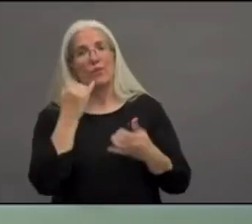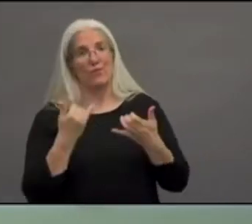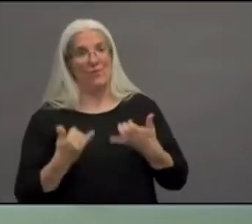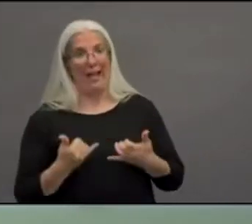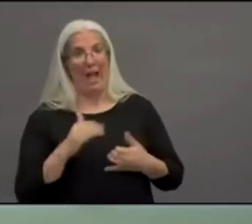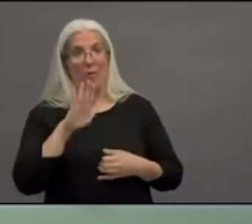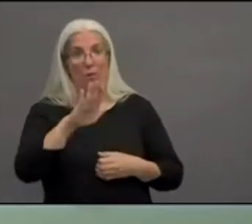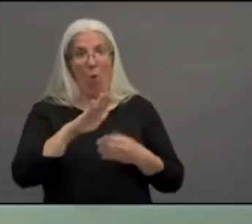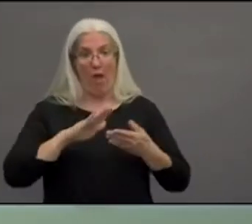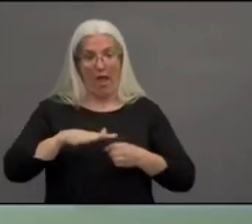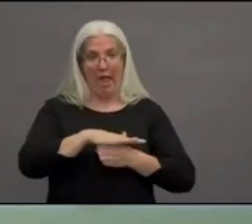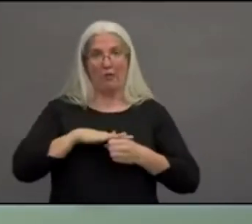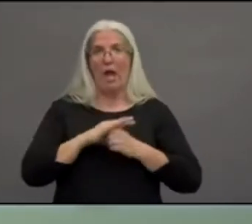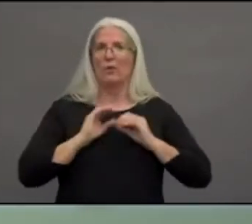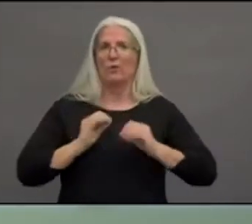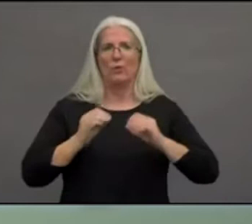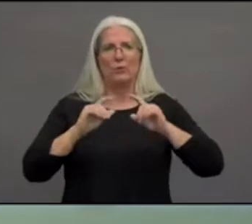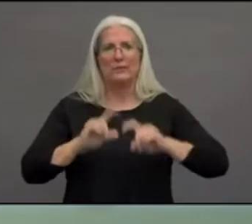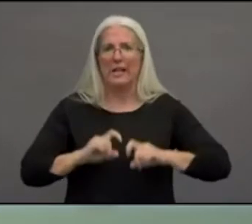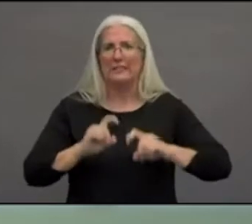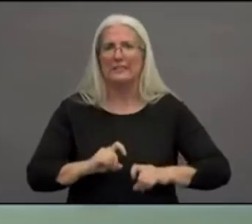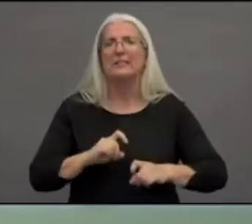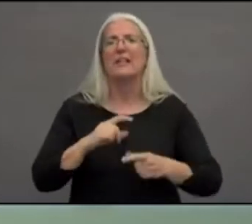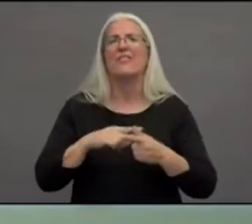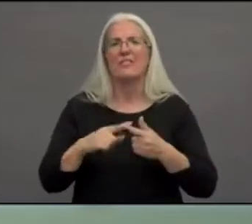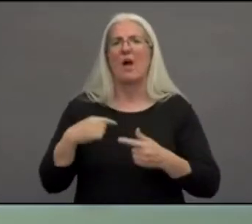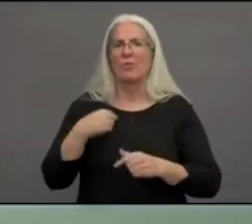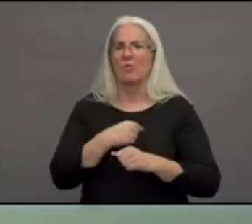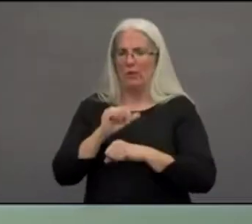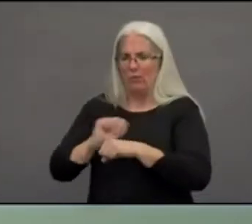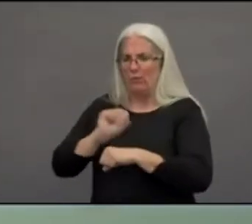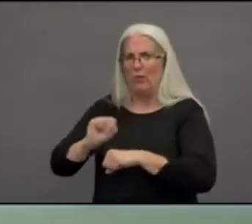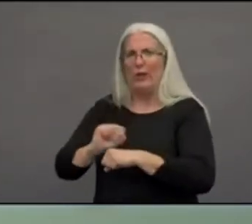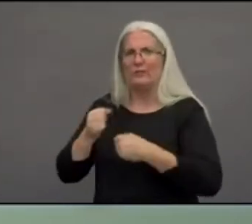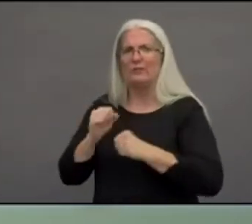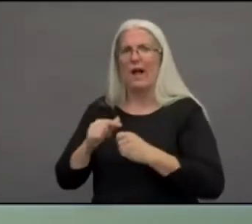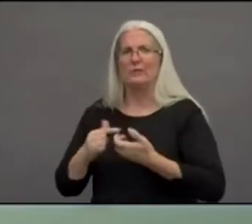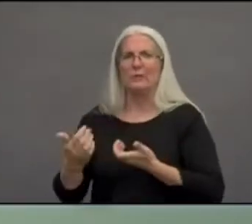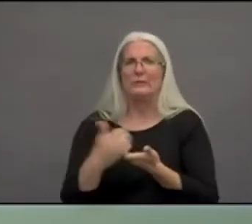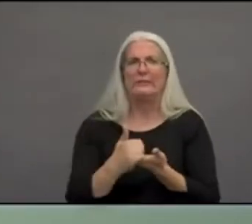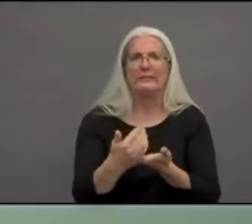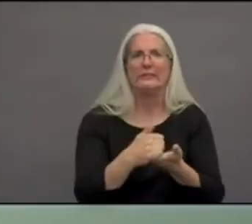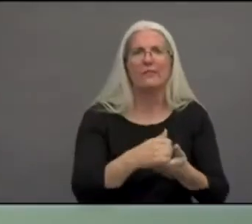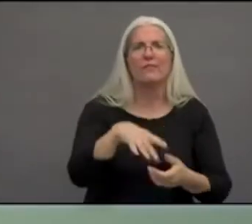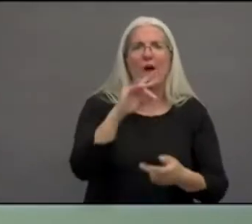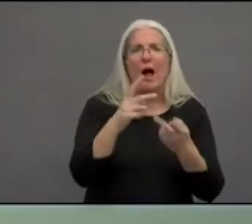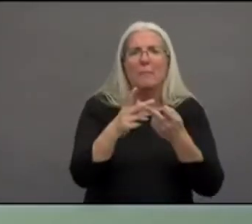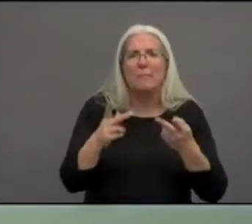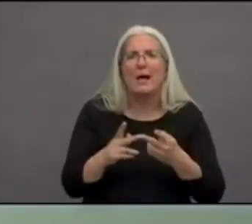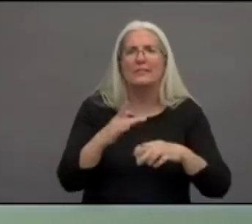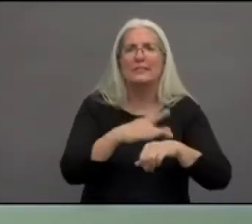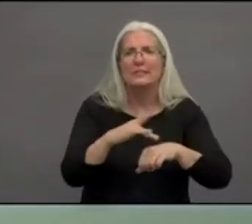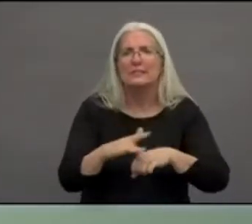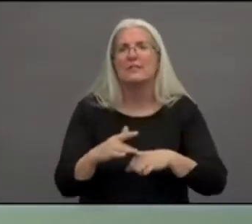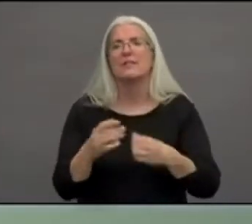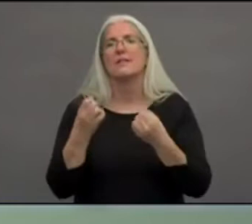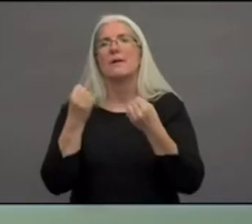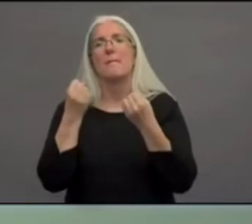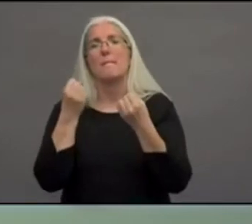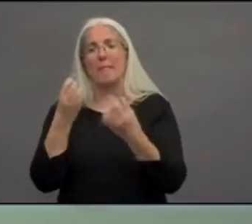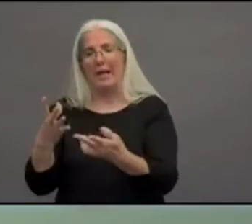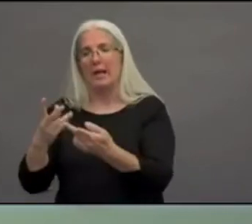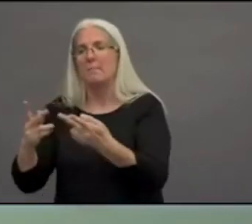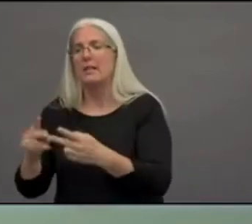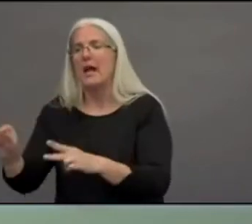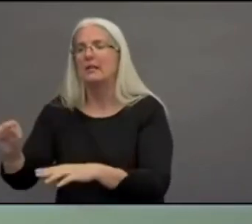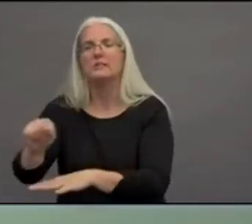of course all the other locations are also available. Many of them you do not need to make an appointment, some of them you do, and that's